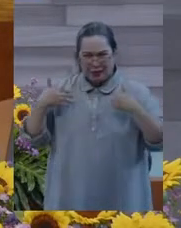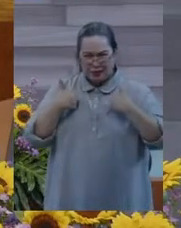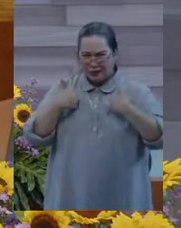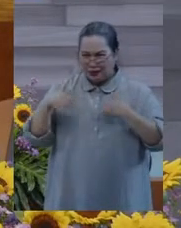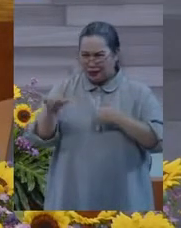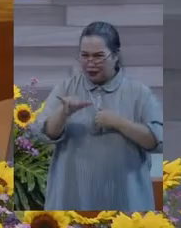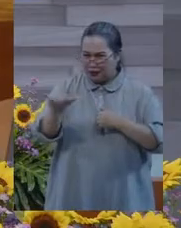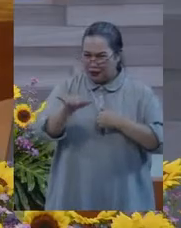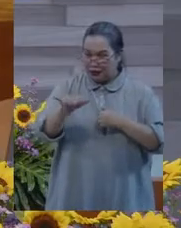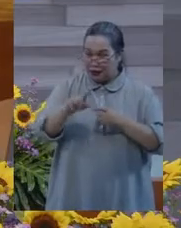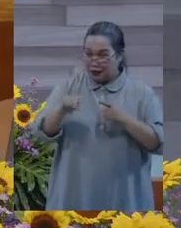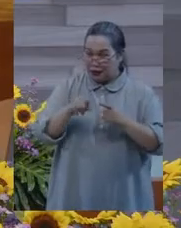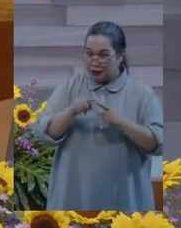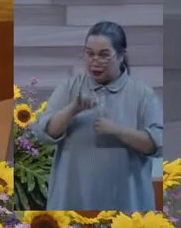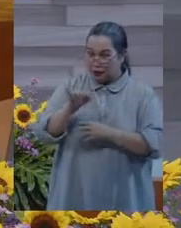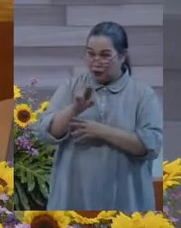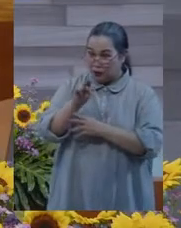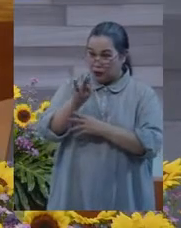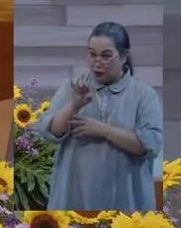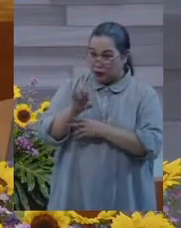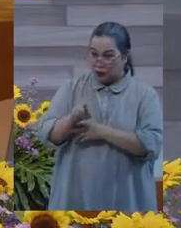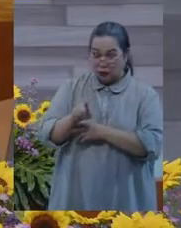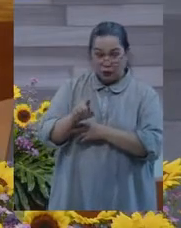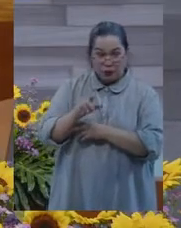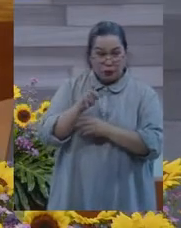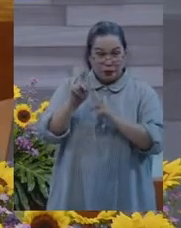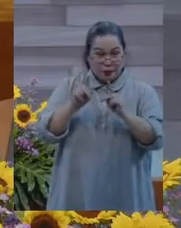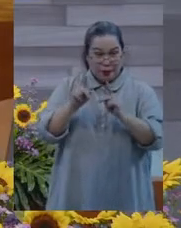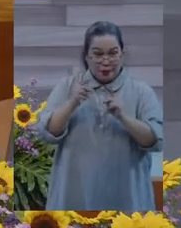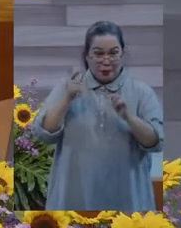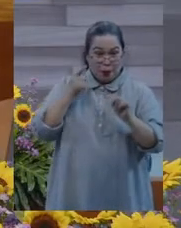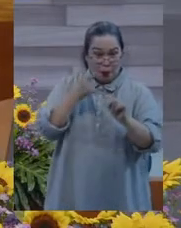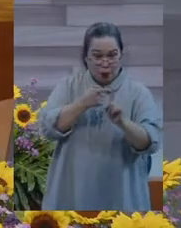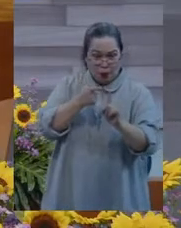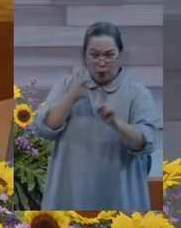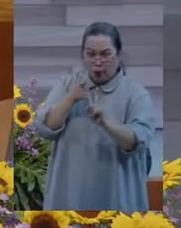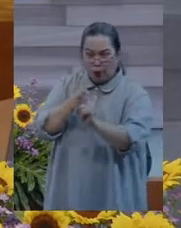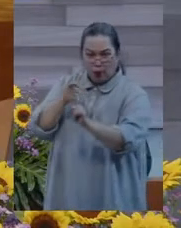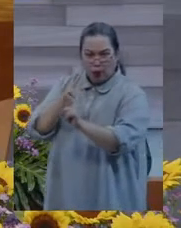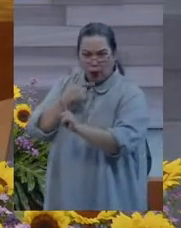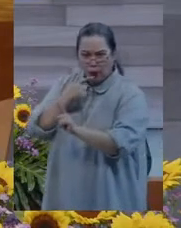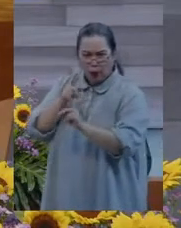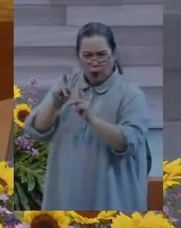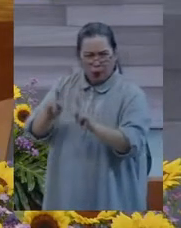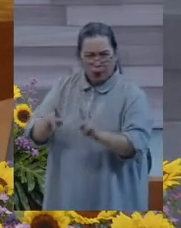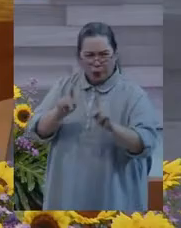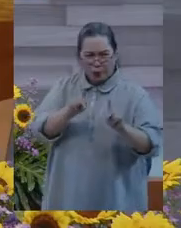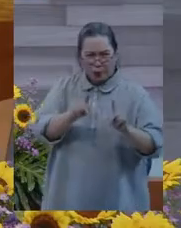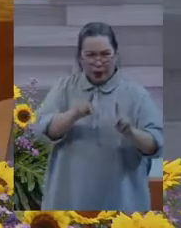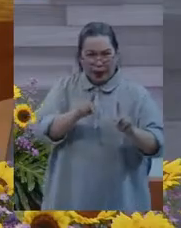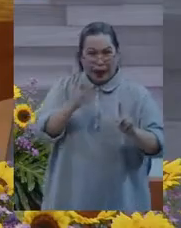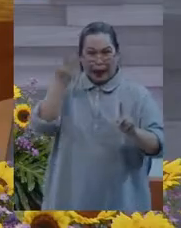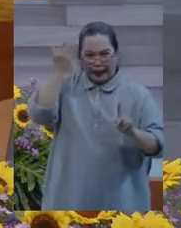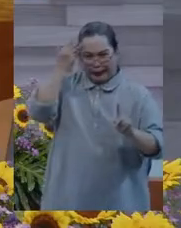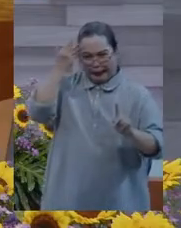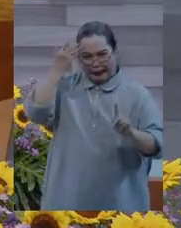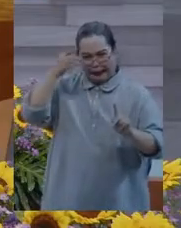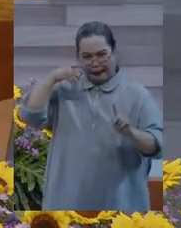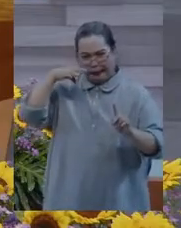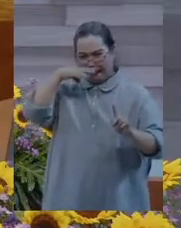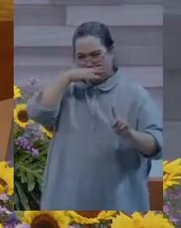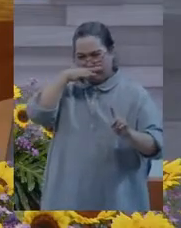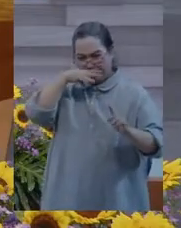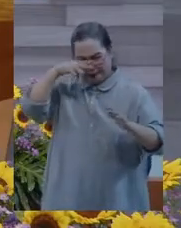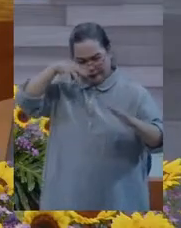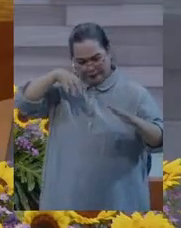So nung sinabi ni Jude, yet in like manner these people, tinutukoy niya ulit yung mga tao na crept in unnoticed sa verse